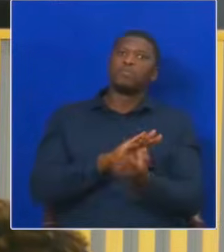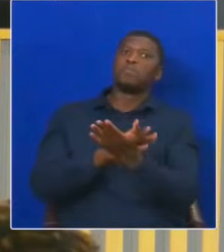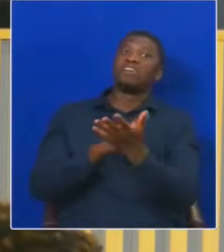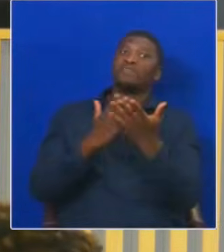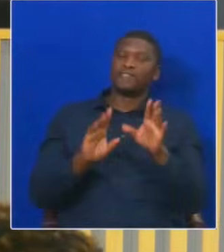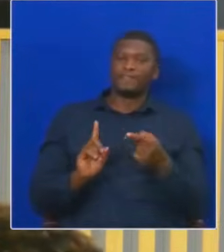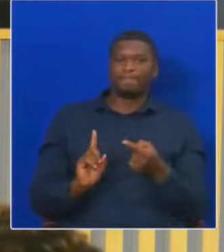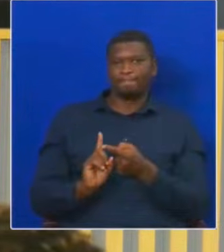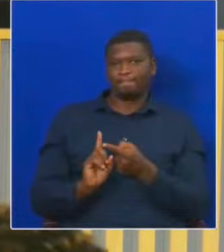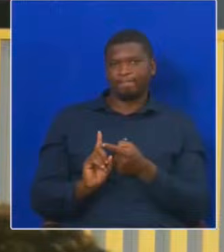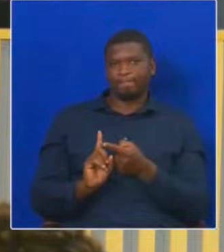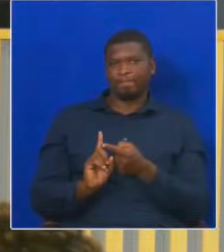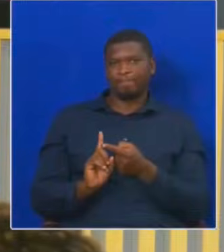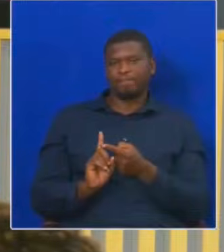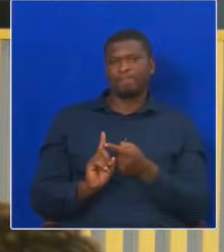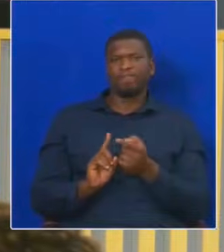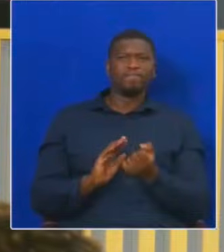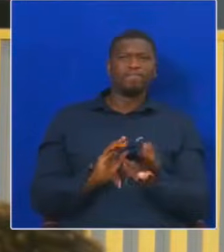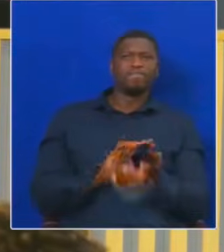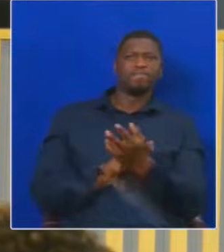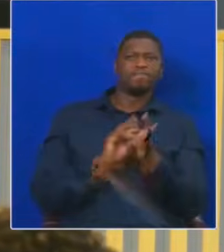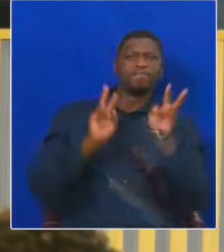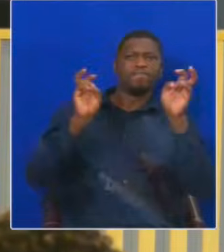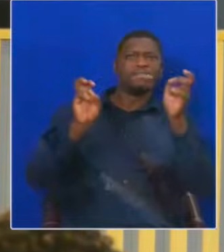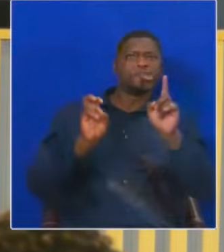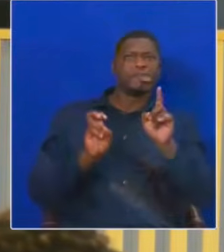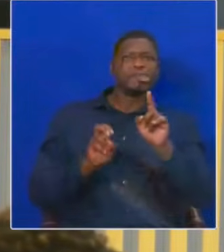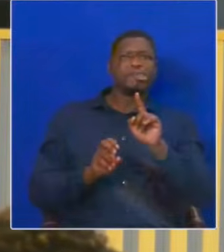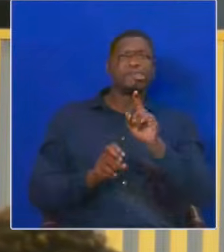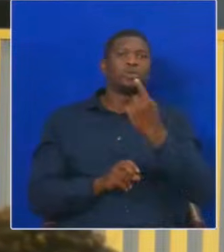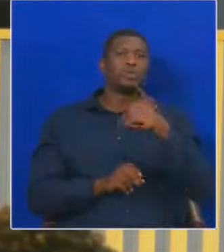for the search that we have conducted